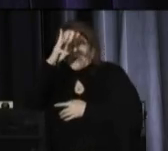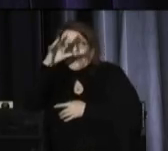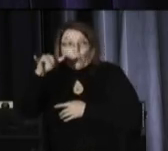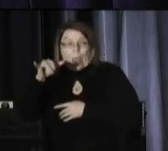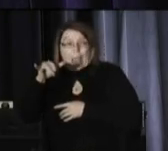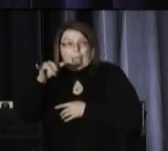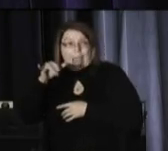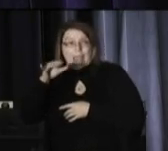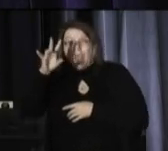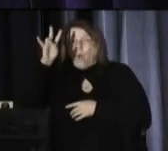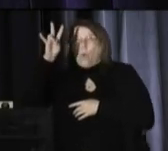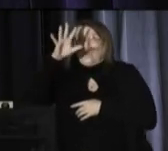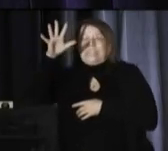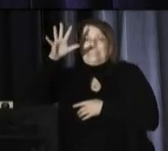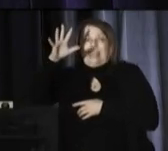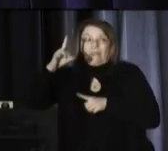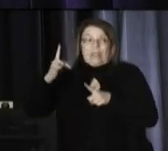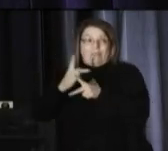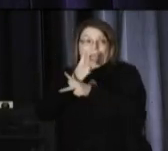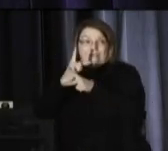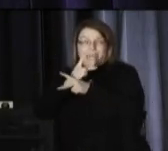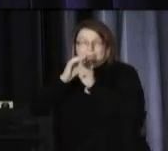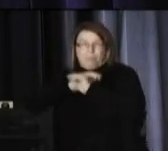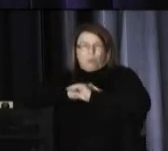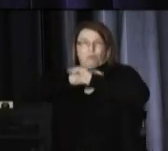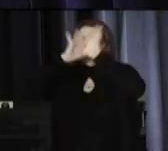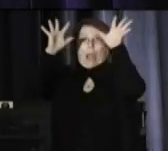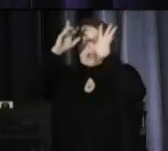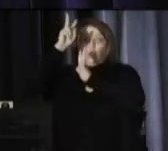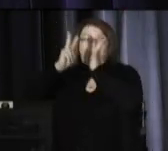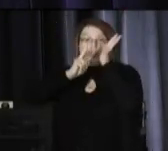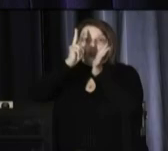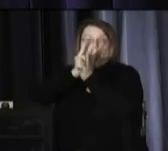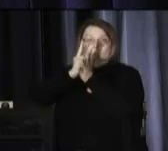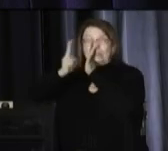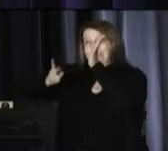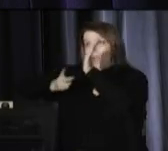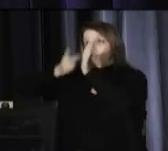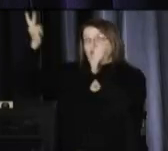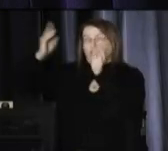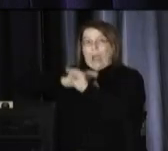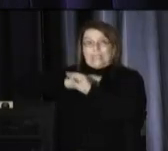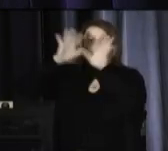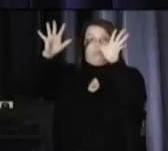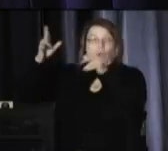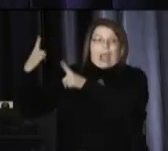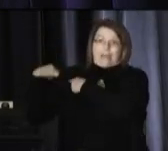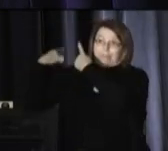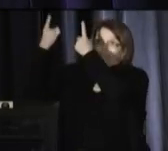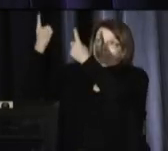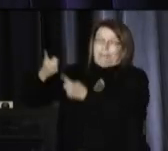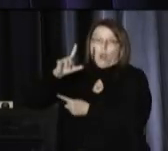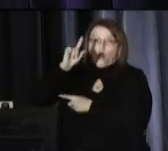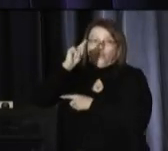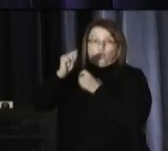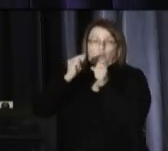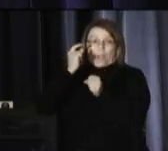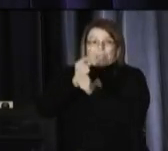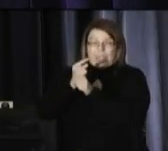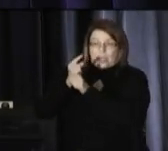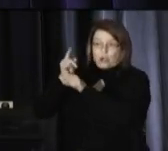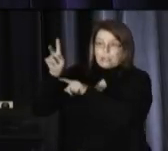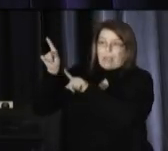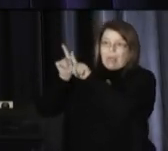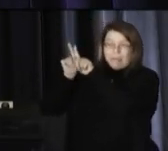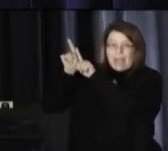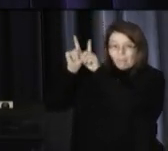75 times brighter over the course of a 2-hour period and twice as bright as it's ever been in the 20 years astronomers have been monitoring